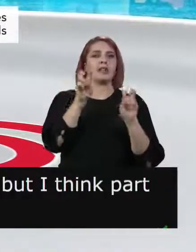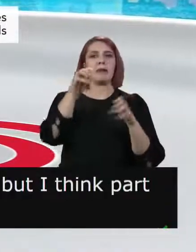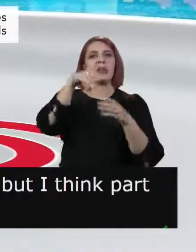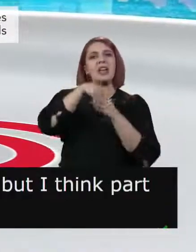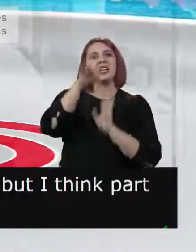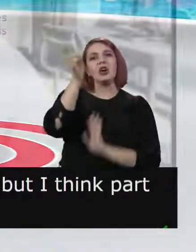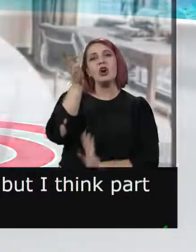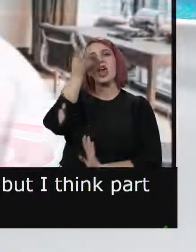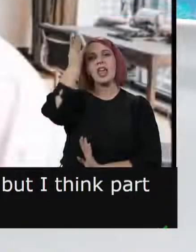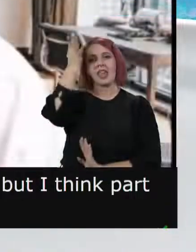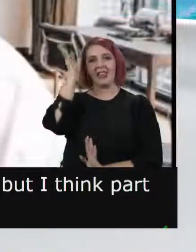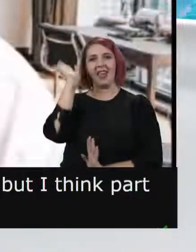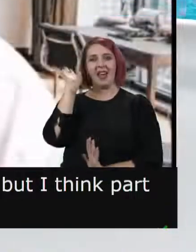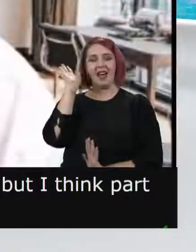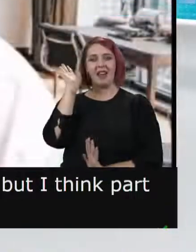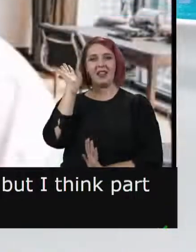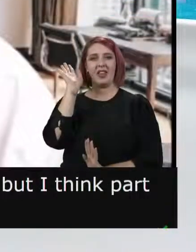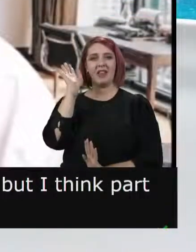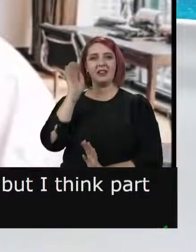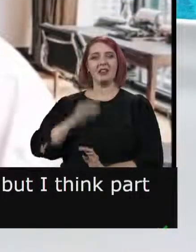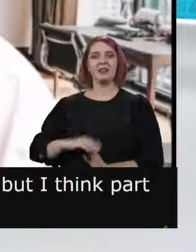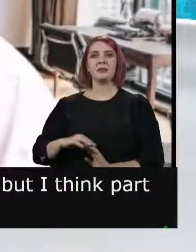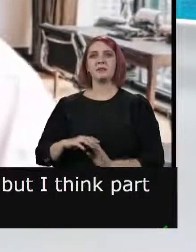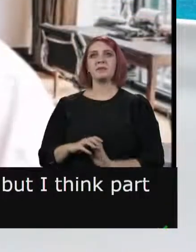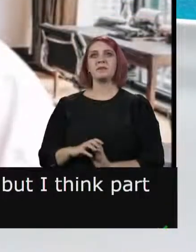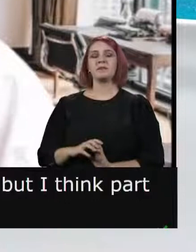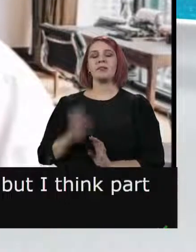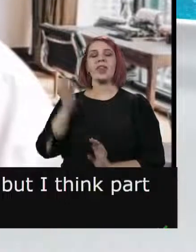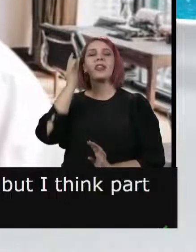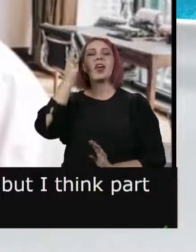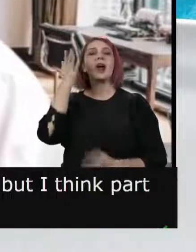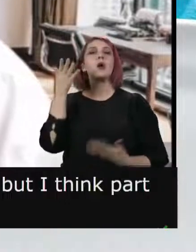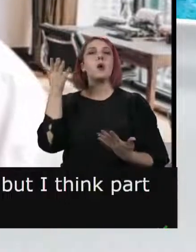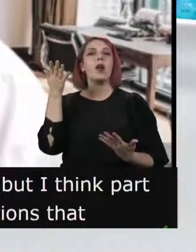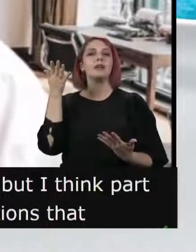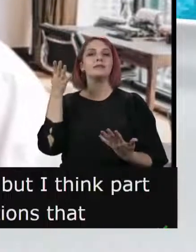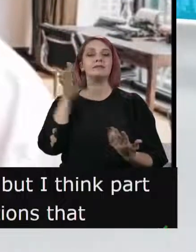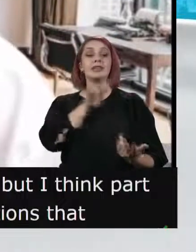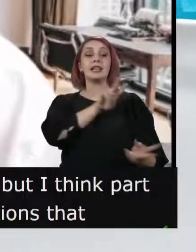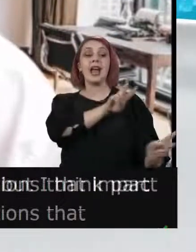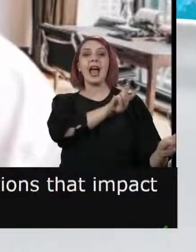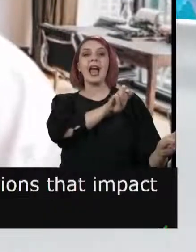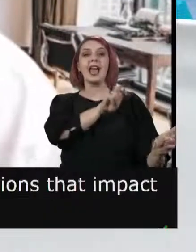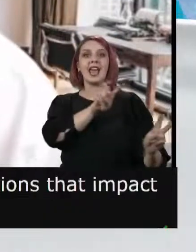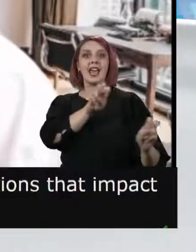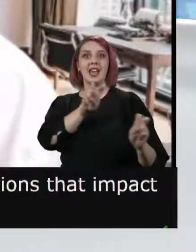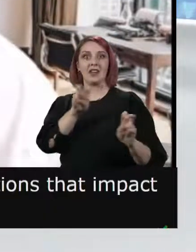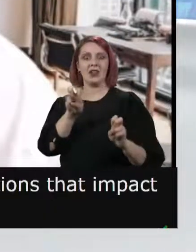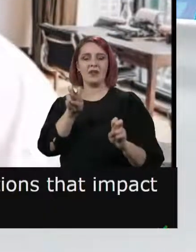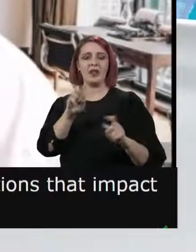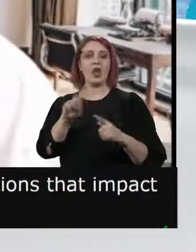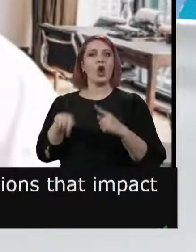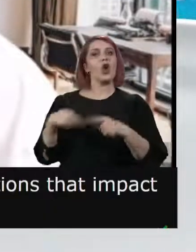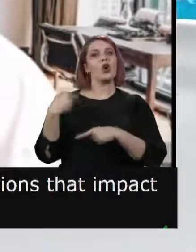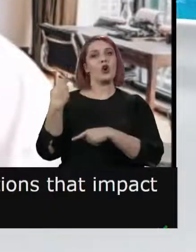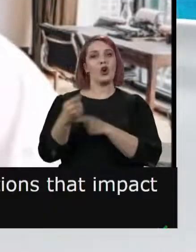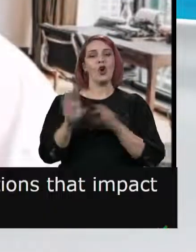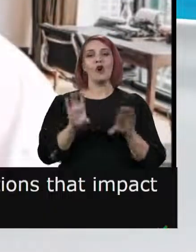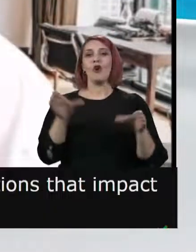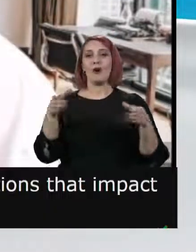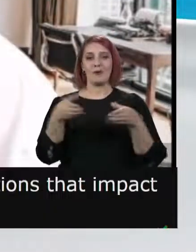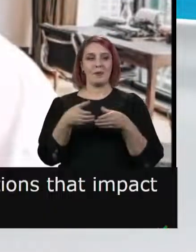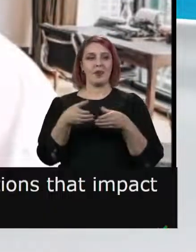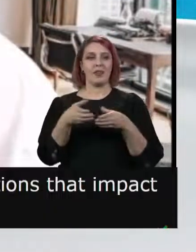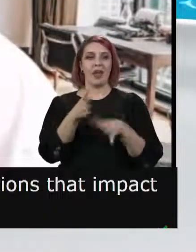those innovations that impact on the widest community are the ones we will see around us most